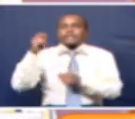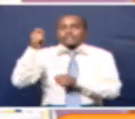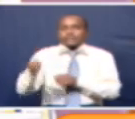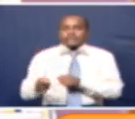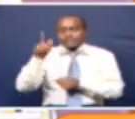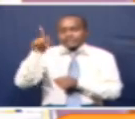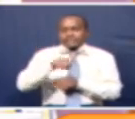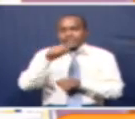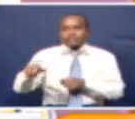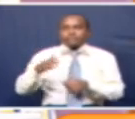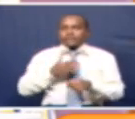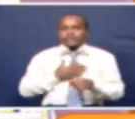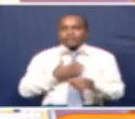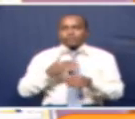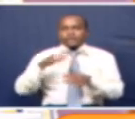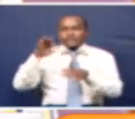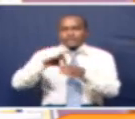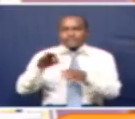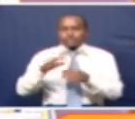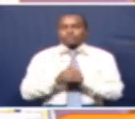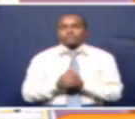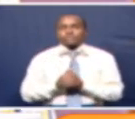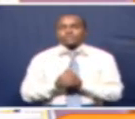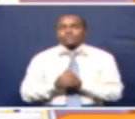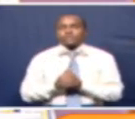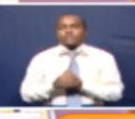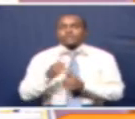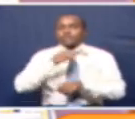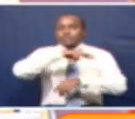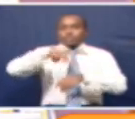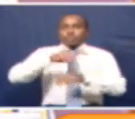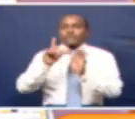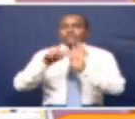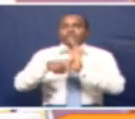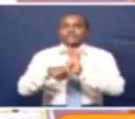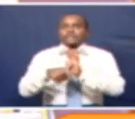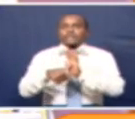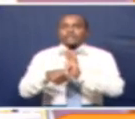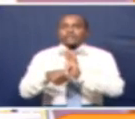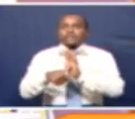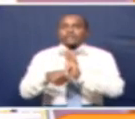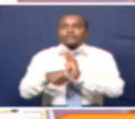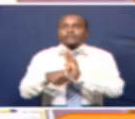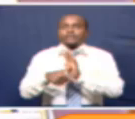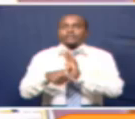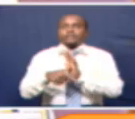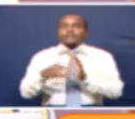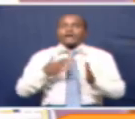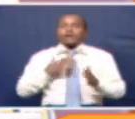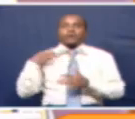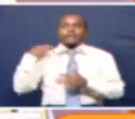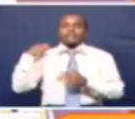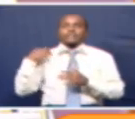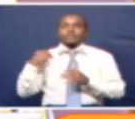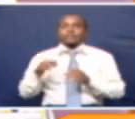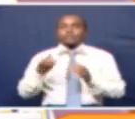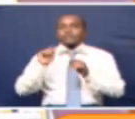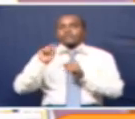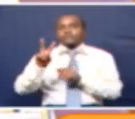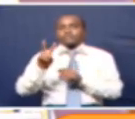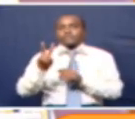our elections of our presidential candidate. 2 hours later, our candidate came on live television and said,